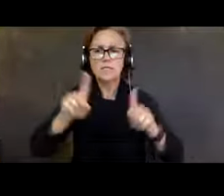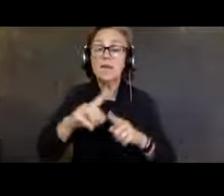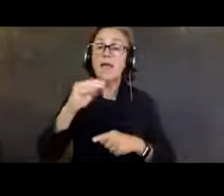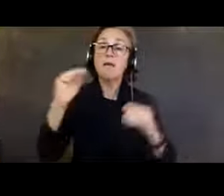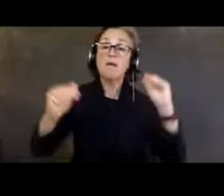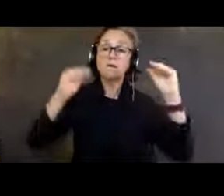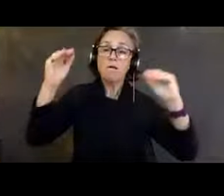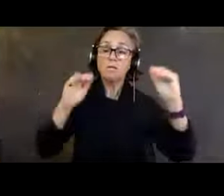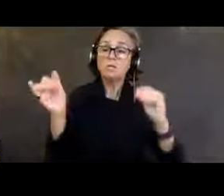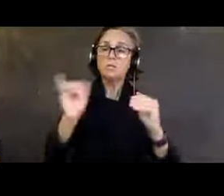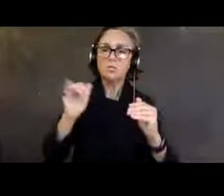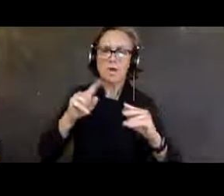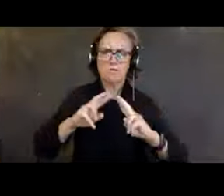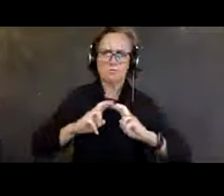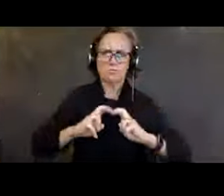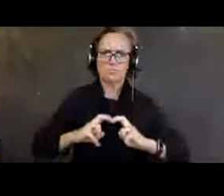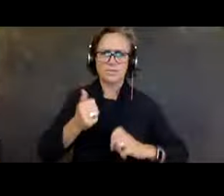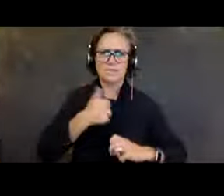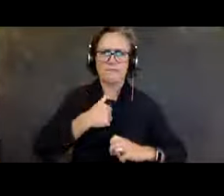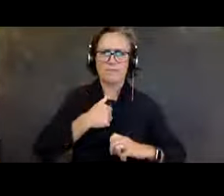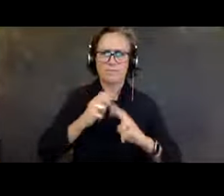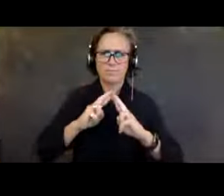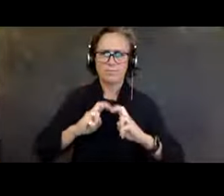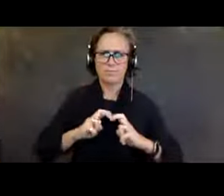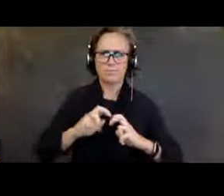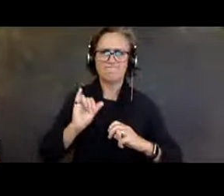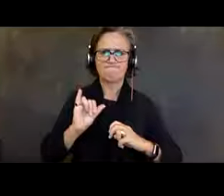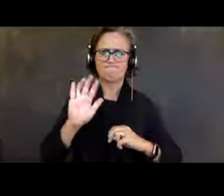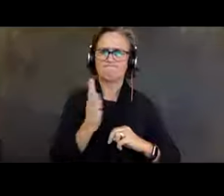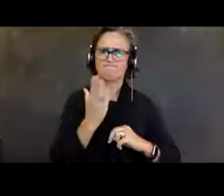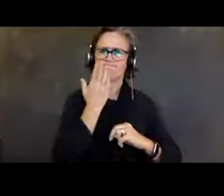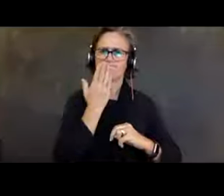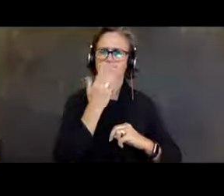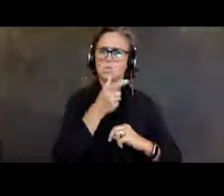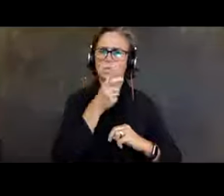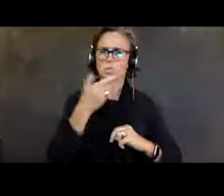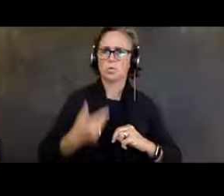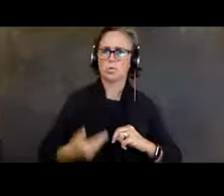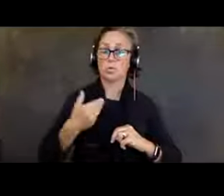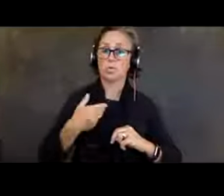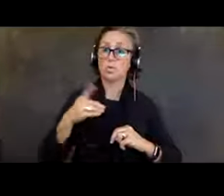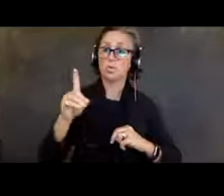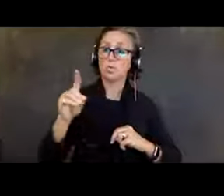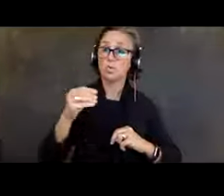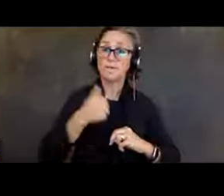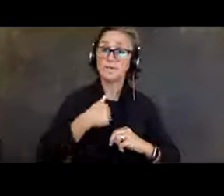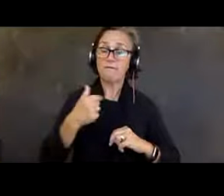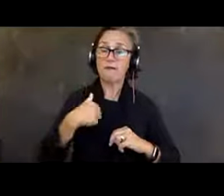own biases. We need to find out for ourselves, do we hold beliefs